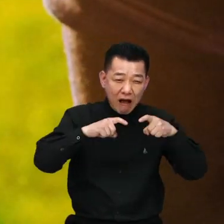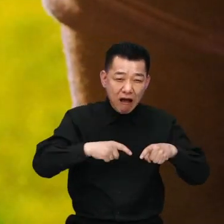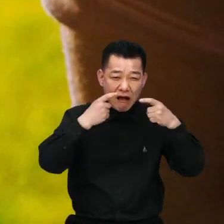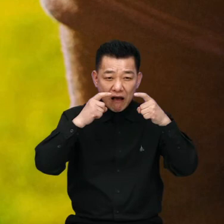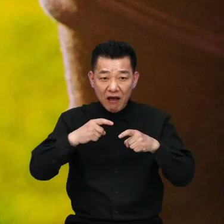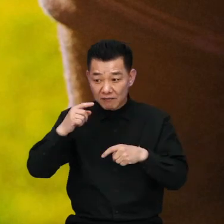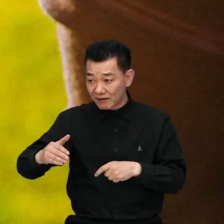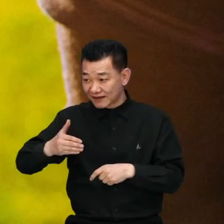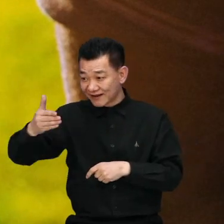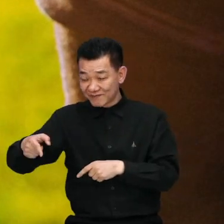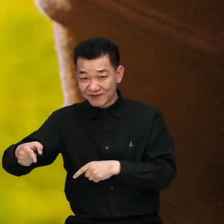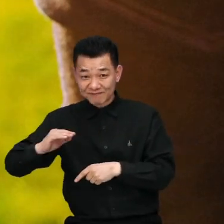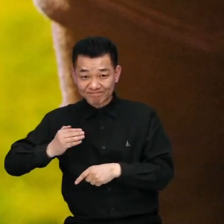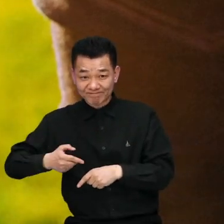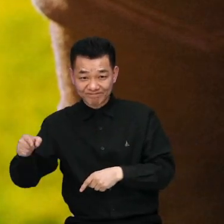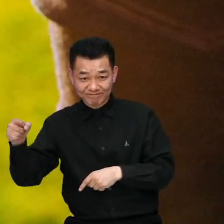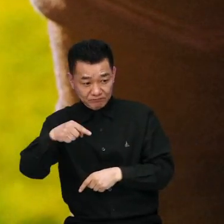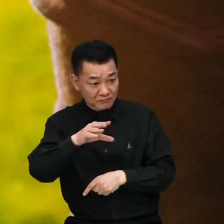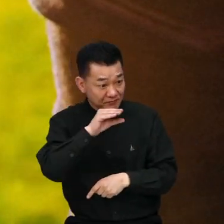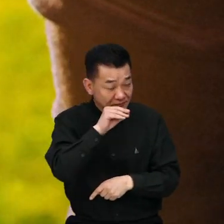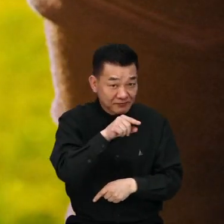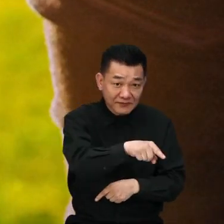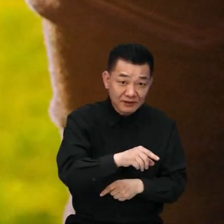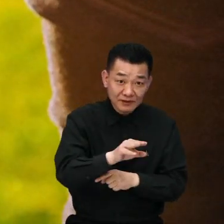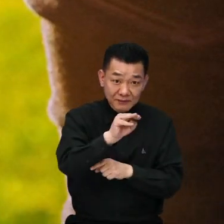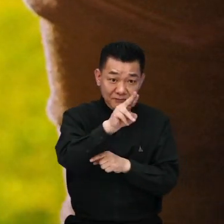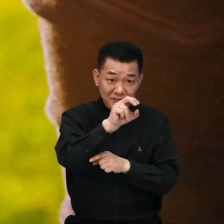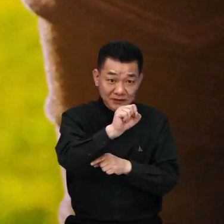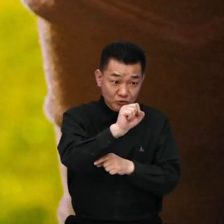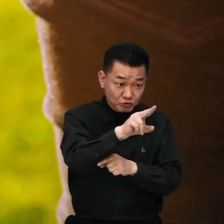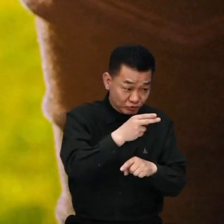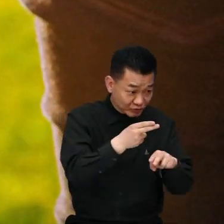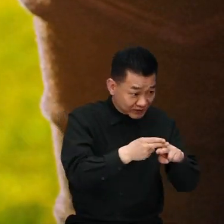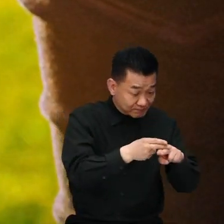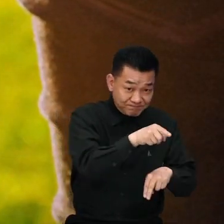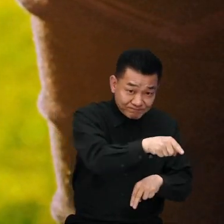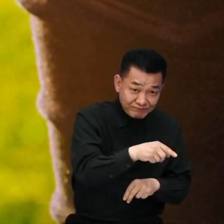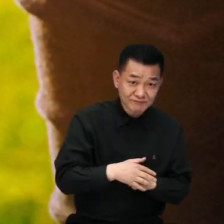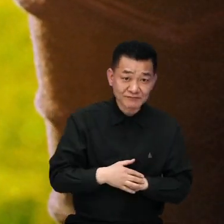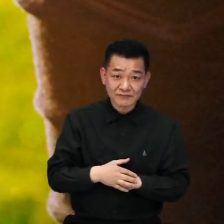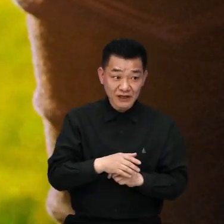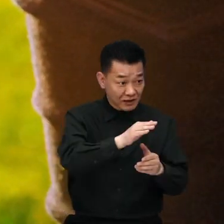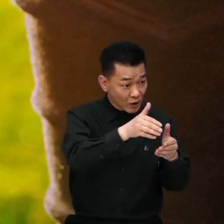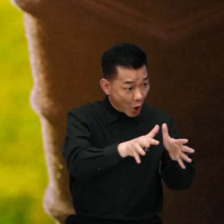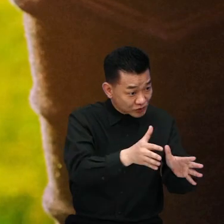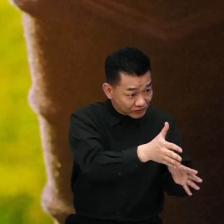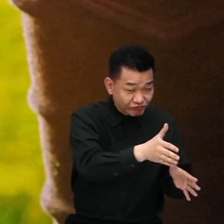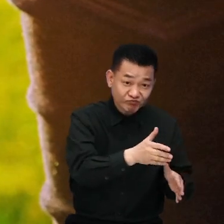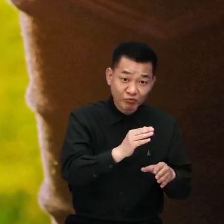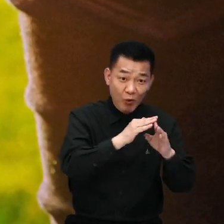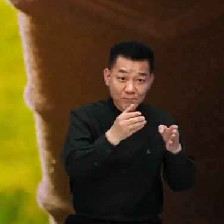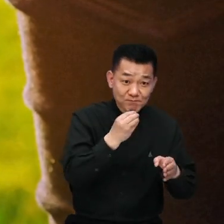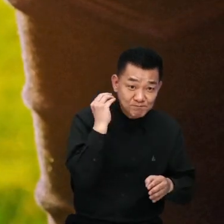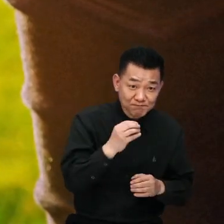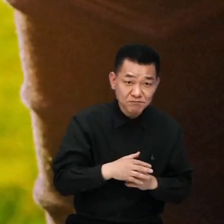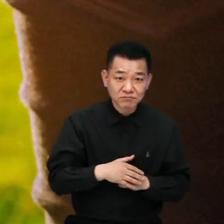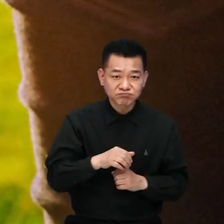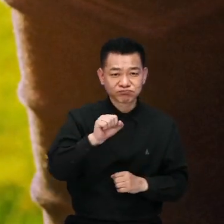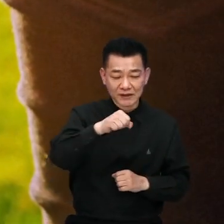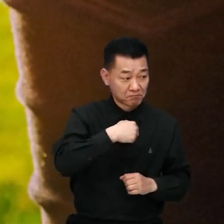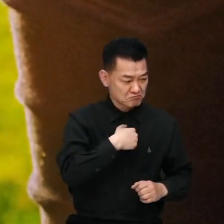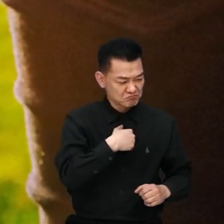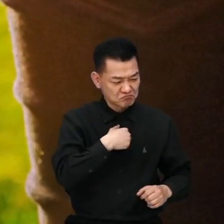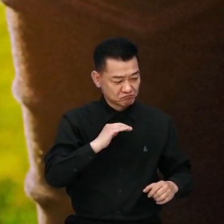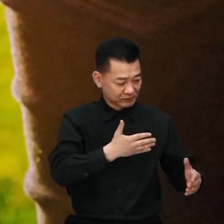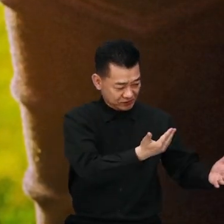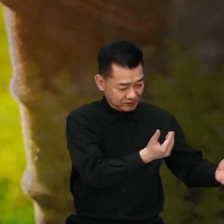While Minsu was crying in panic, one lady came up to him and said, "Aren't you Minsu? Are you lost? Let me take you back